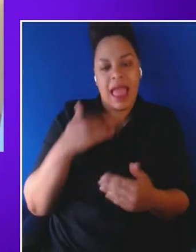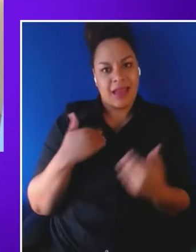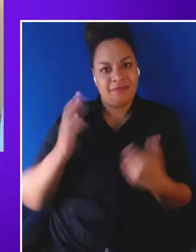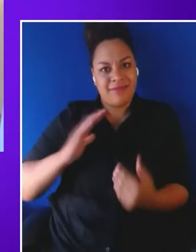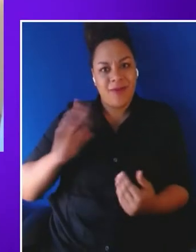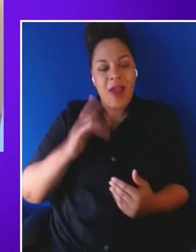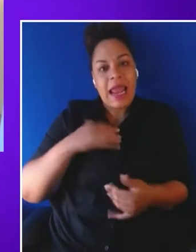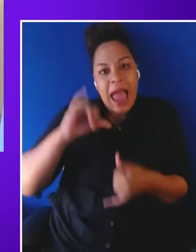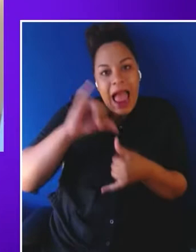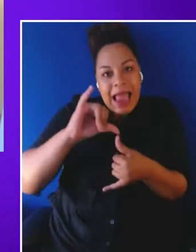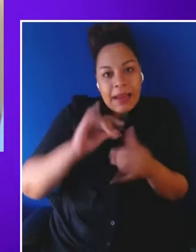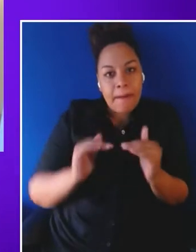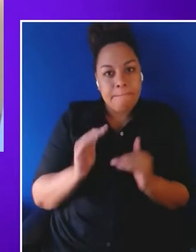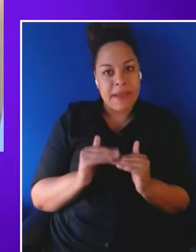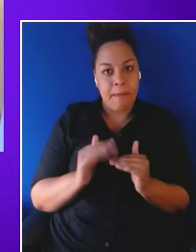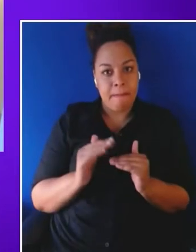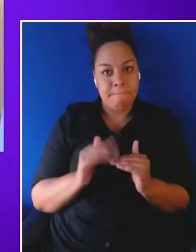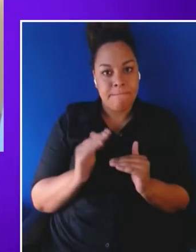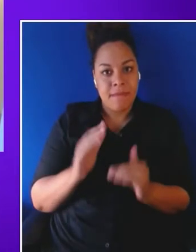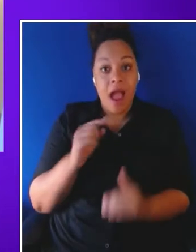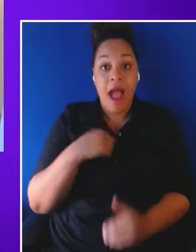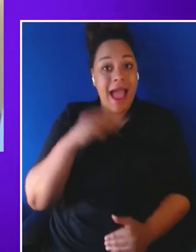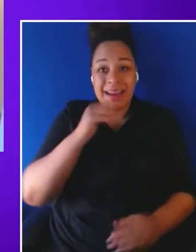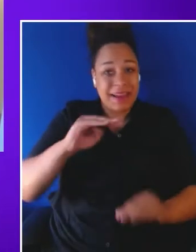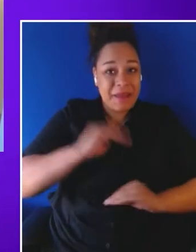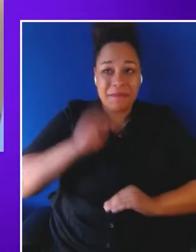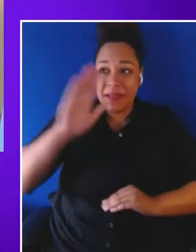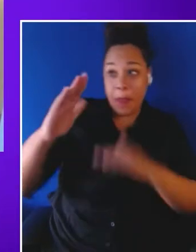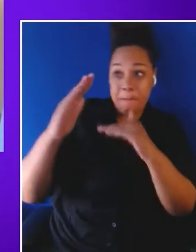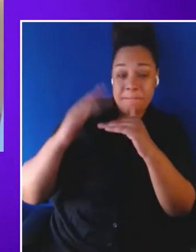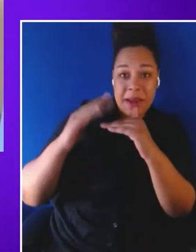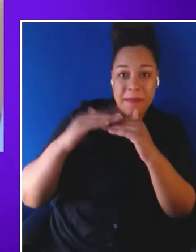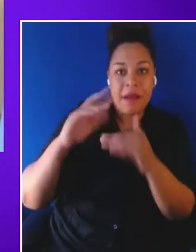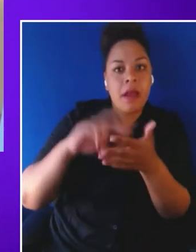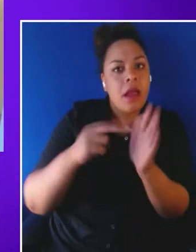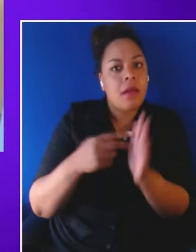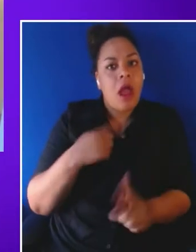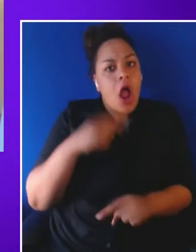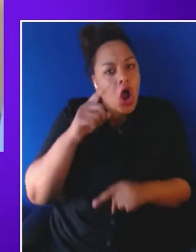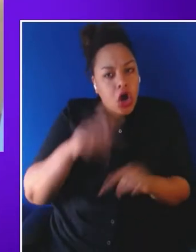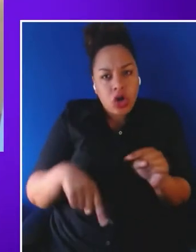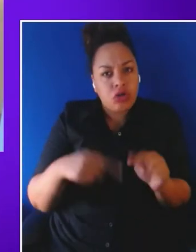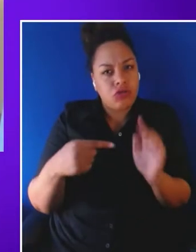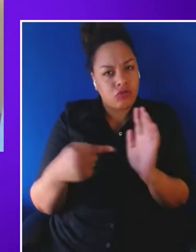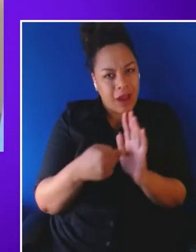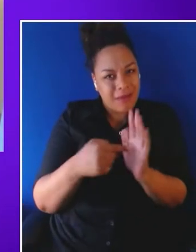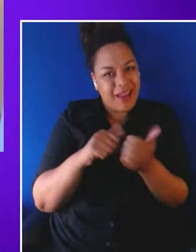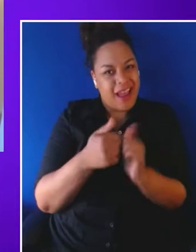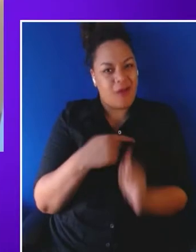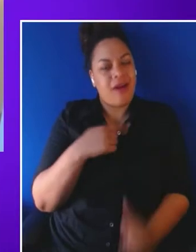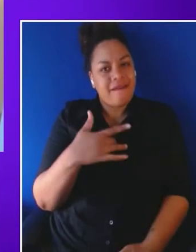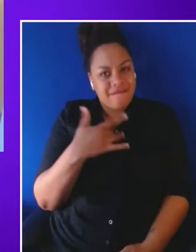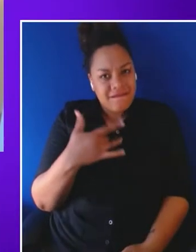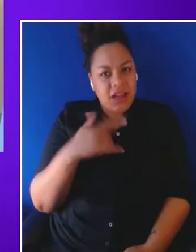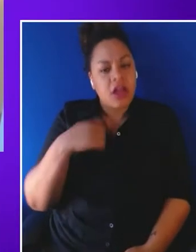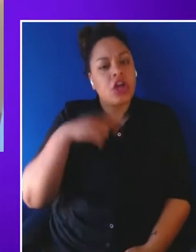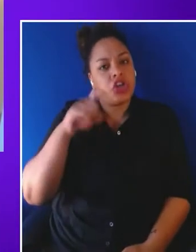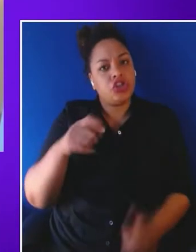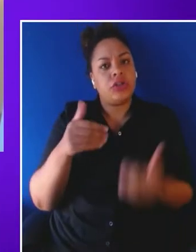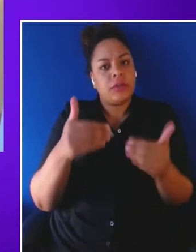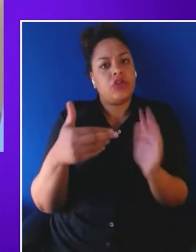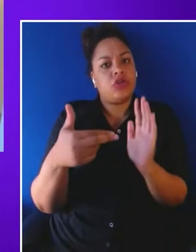So I didn't meet the height minimum, so I couldn't be represented the way I felt I should be represented in this